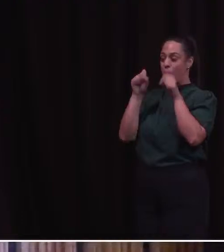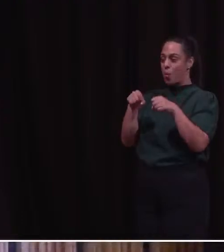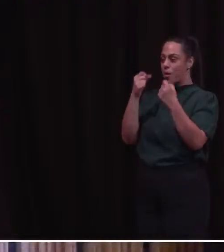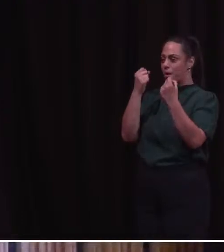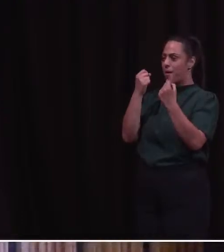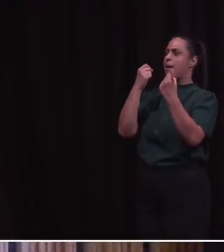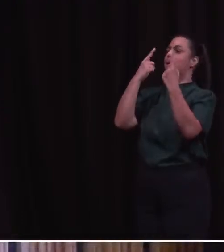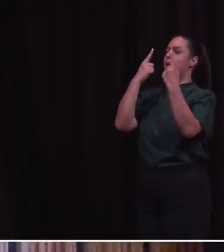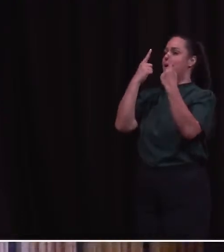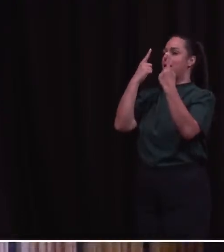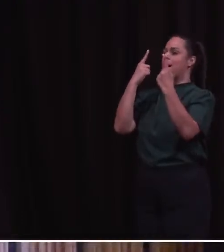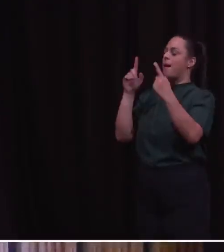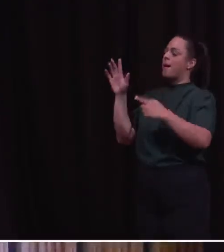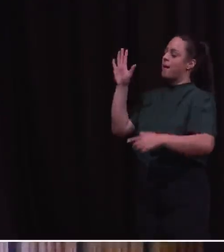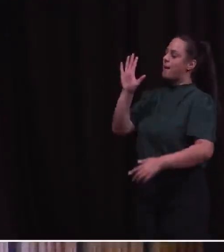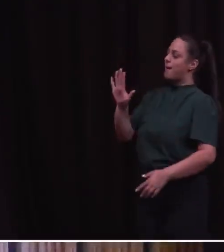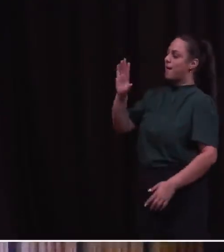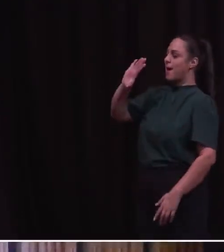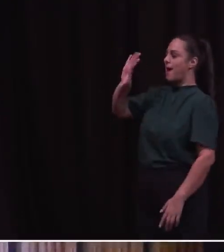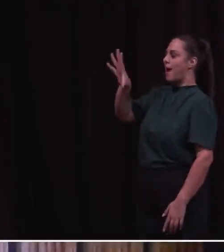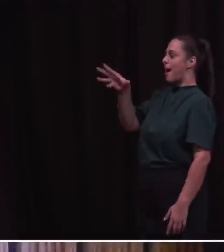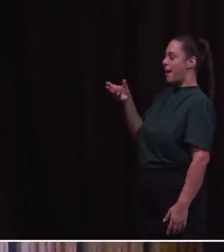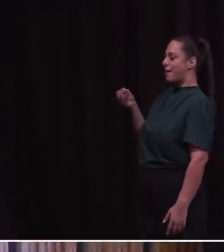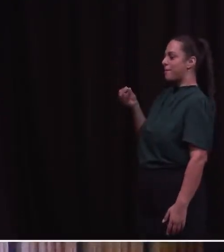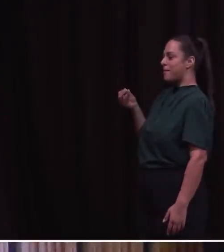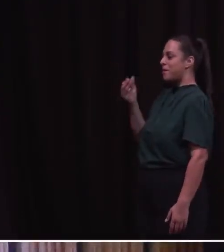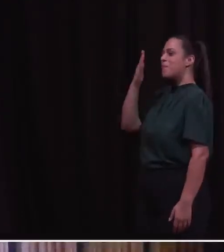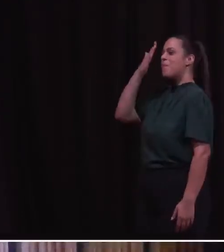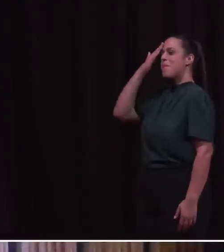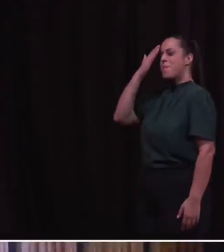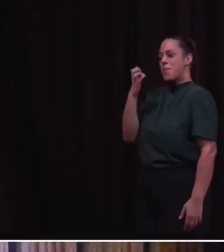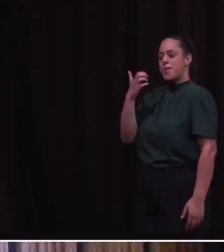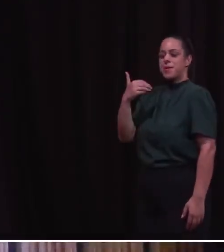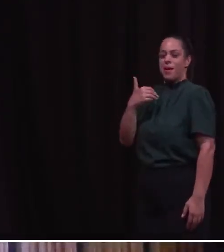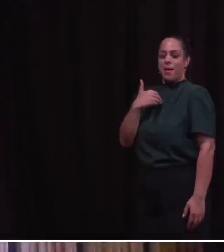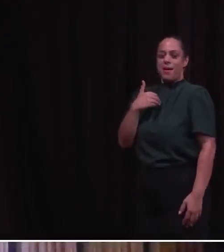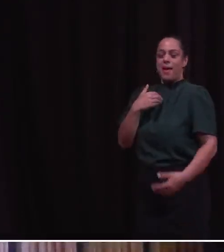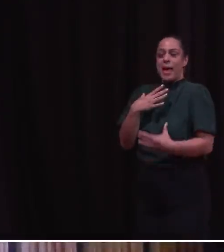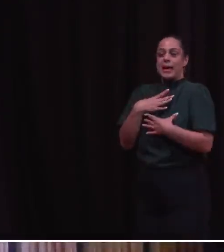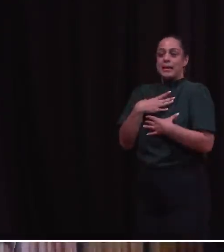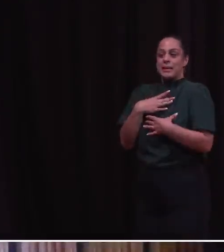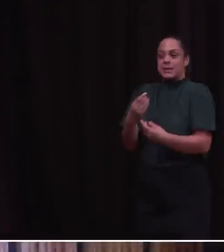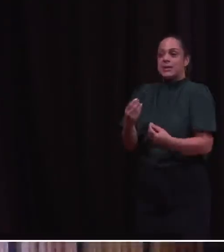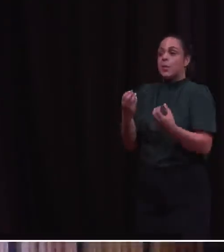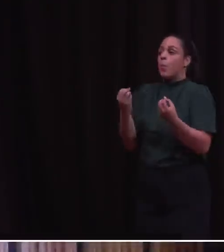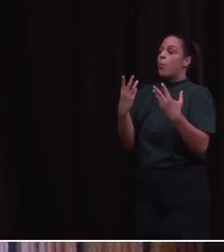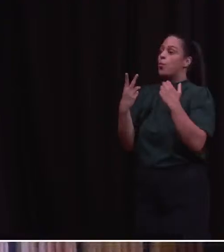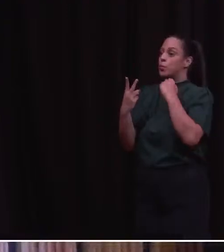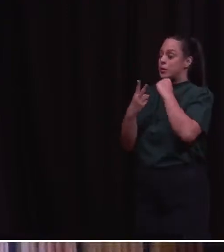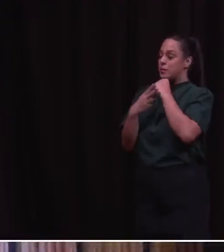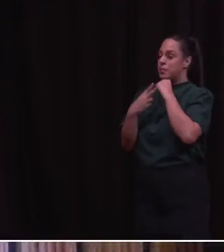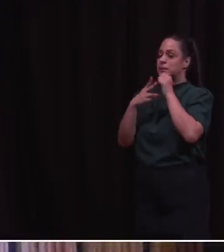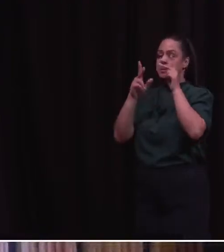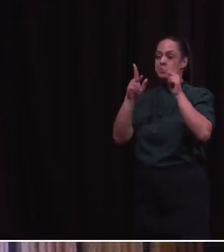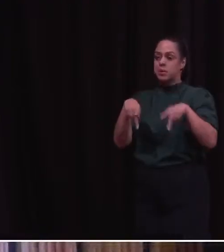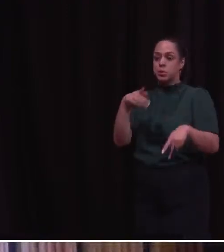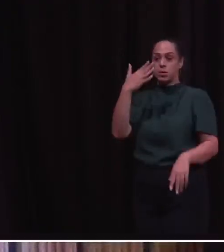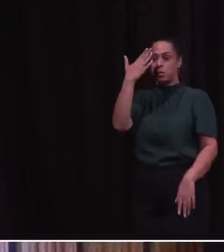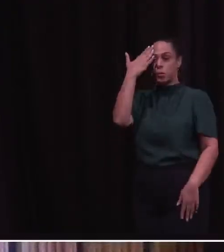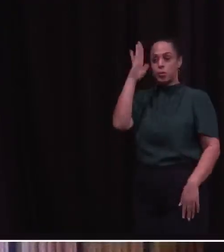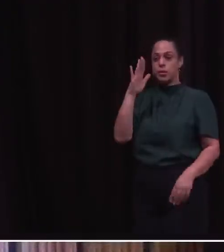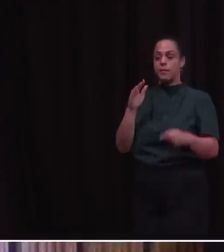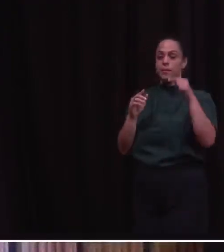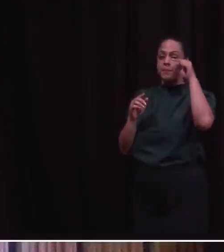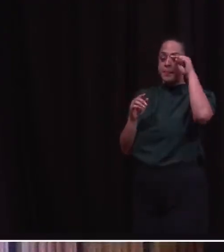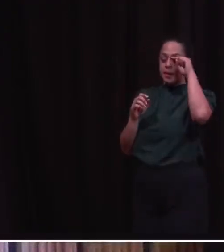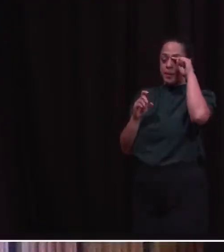Africa. Because interestingly enough, and many people don't know this, the experiences of